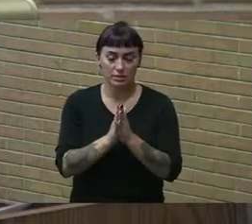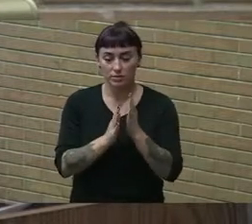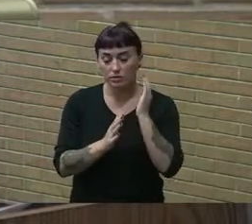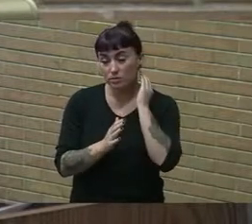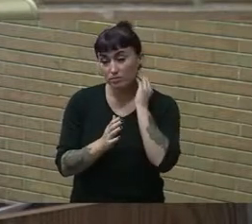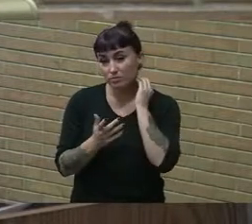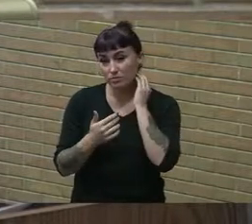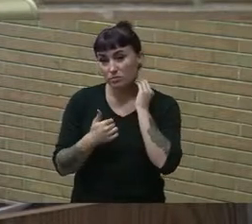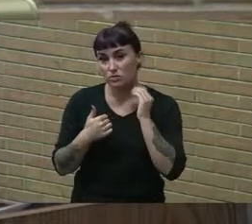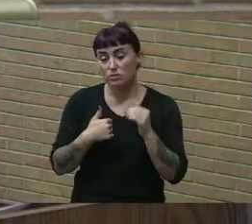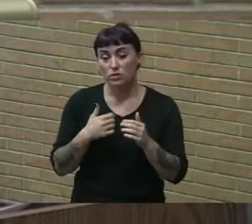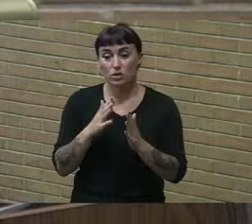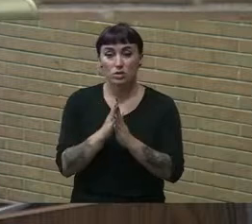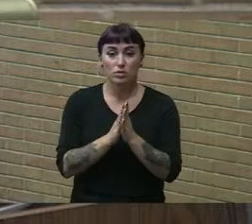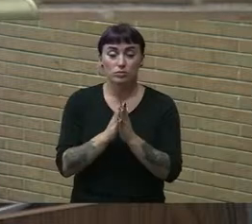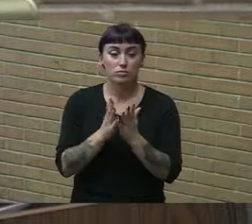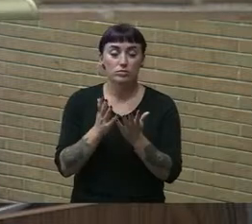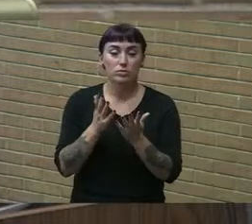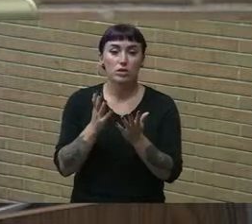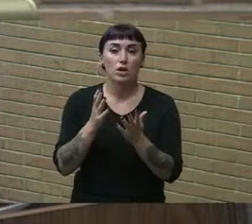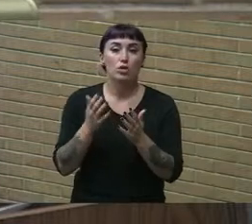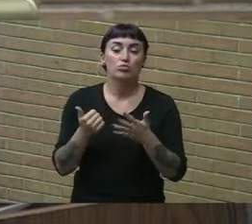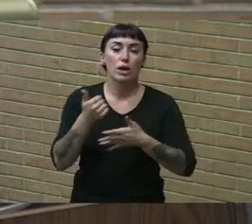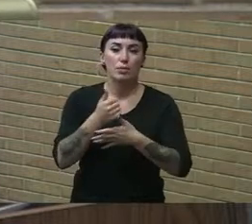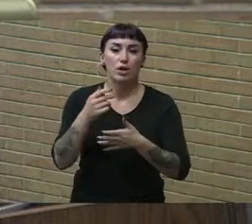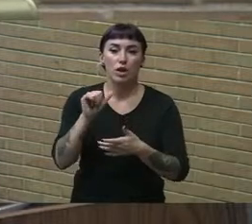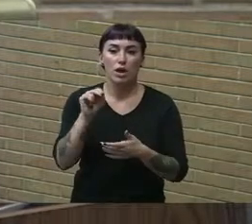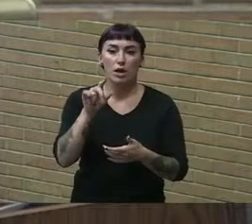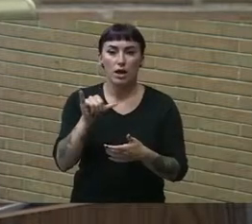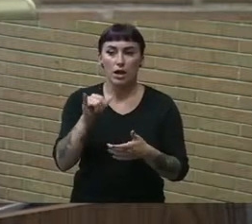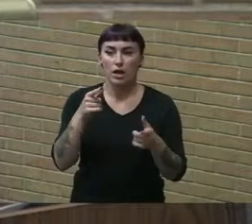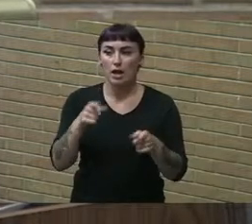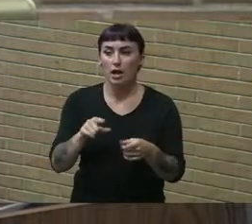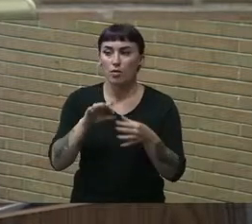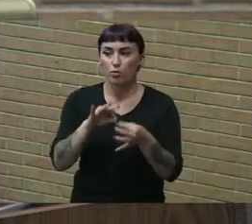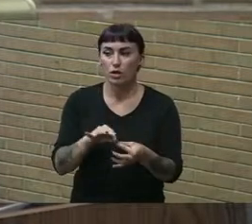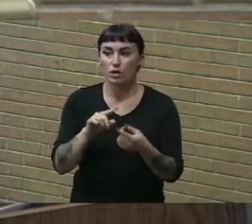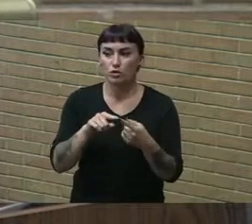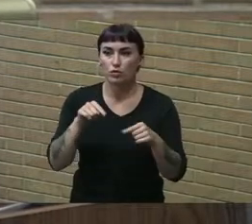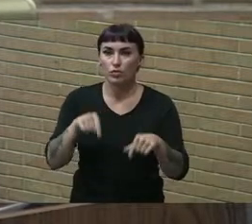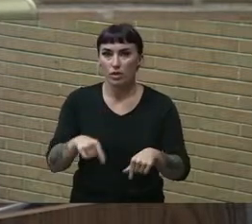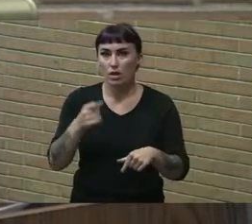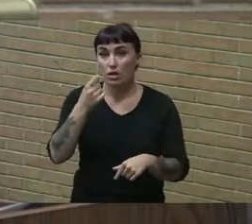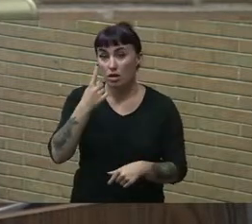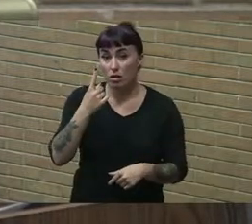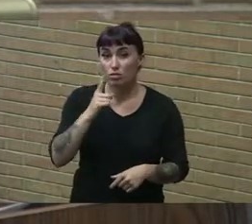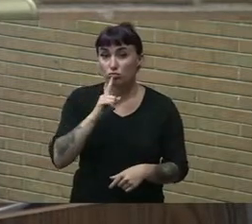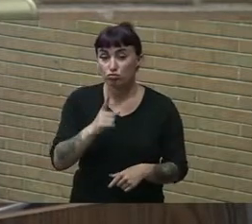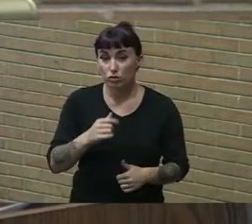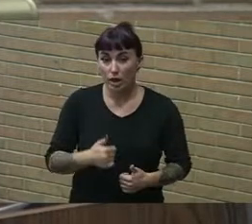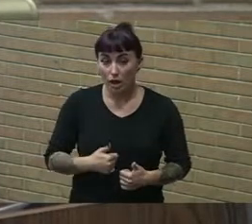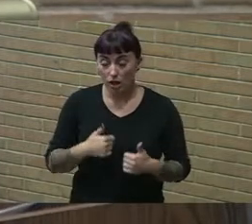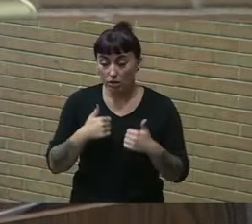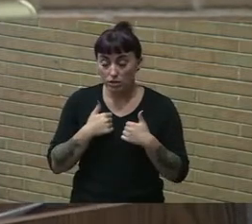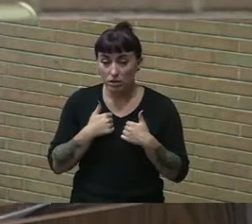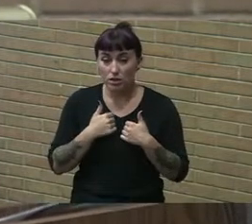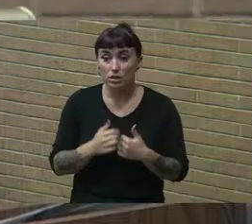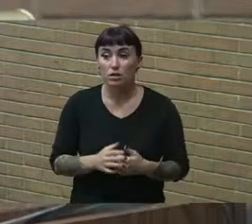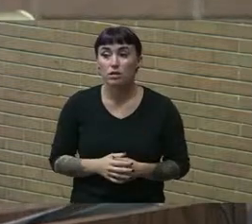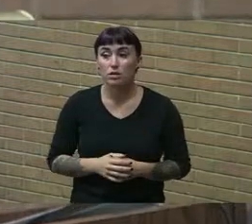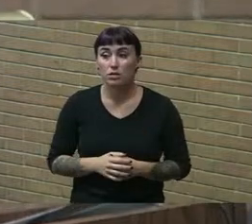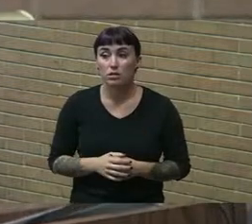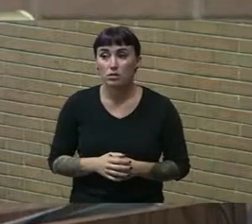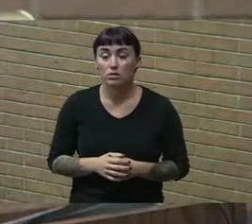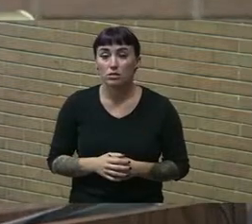or excuse me, primary amenity which occurred relative to this, understanding that in reality,